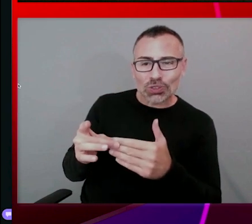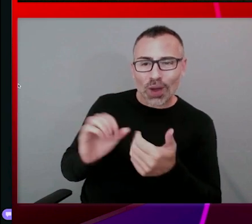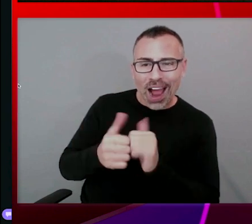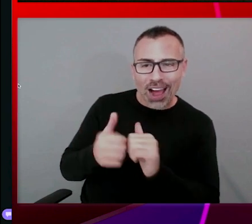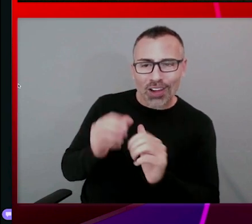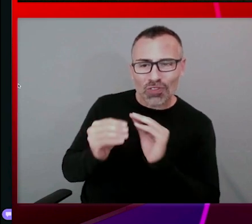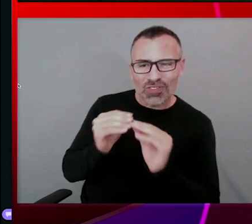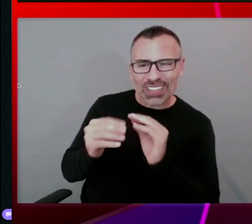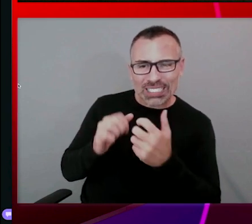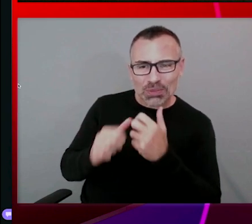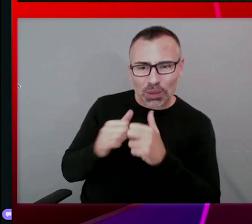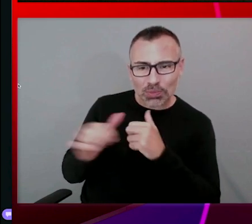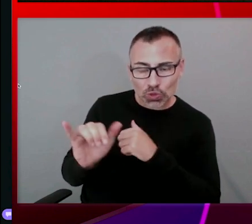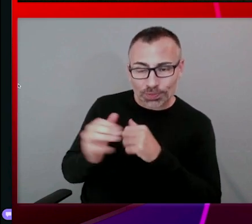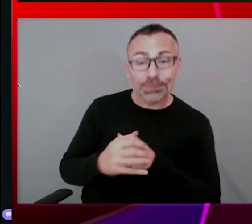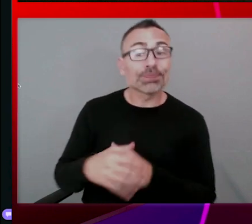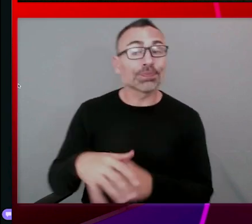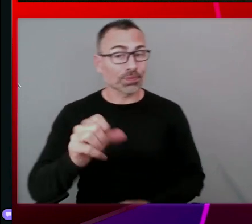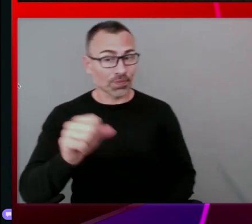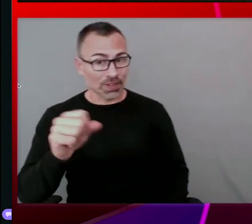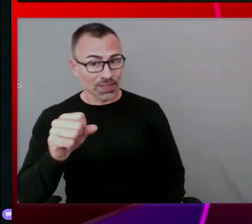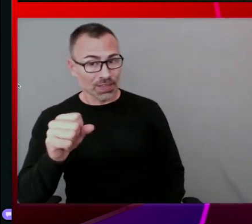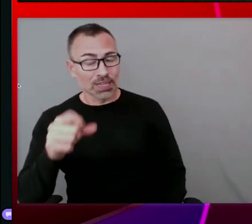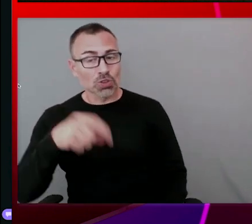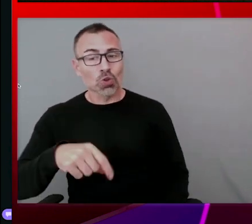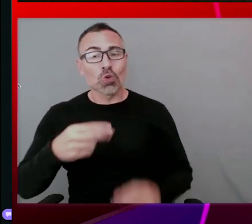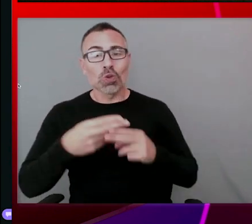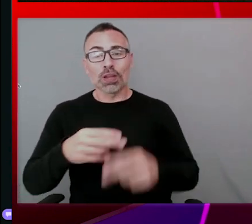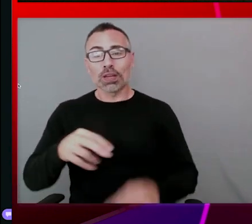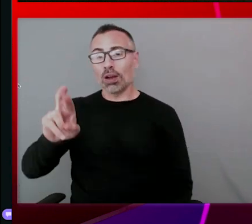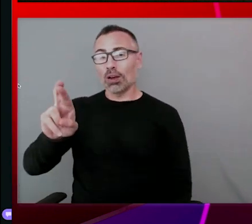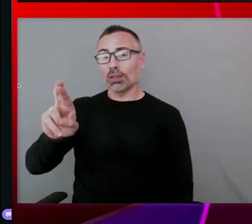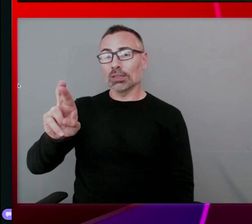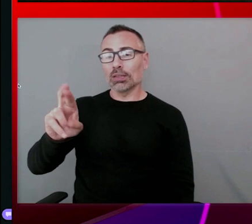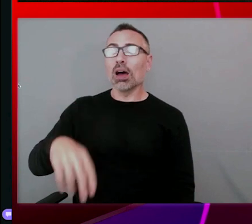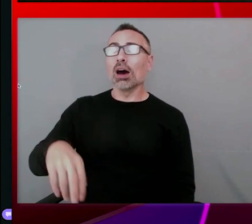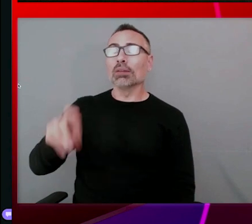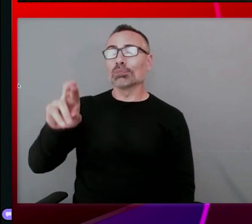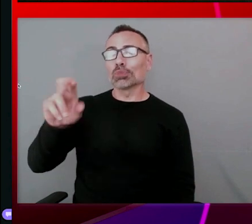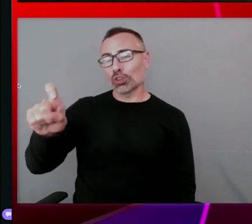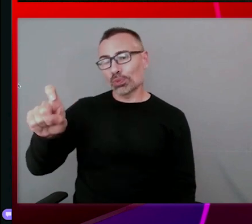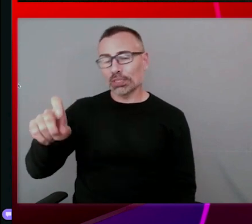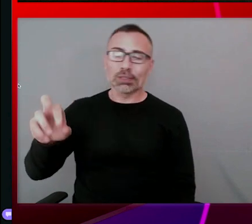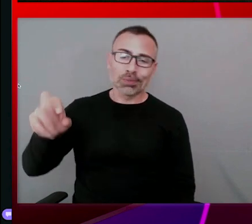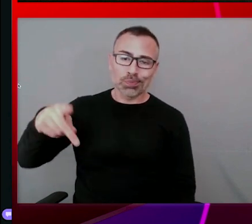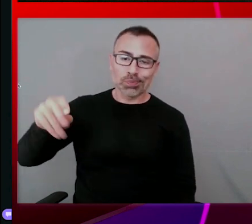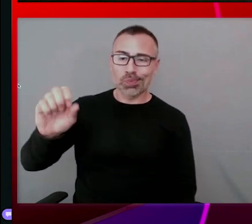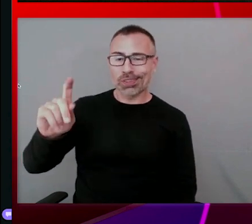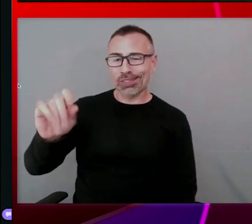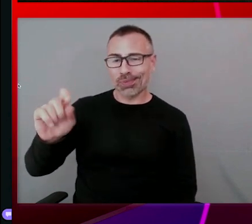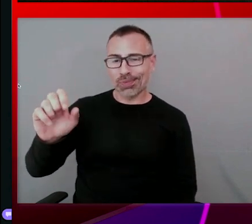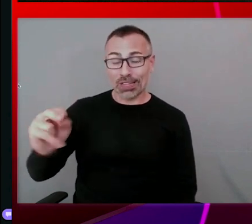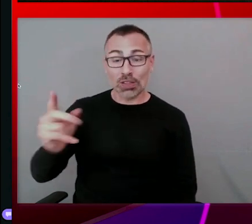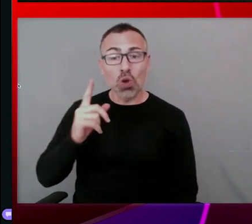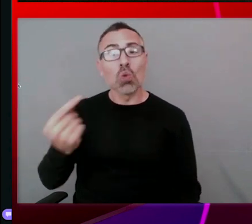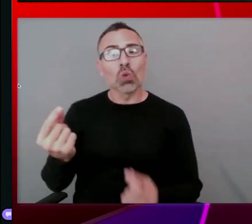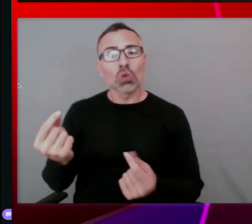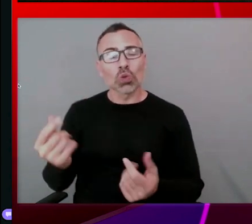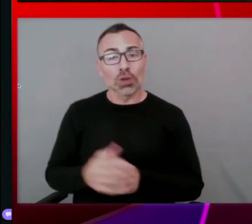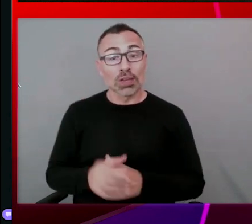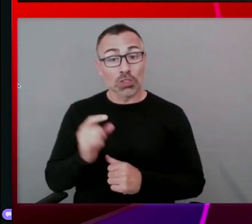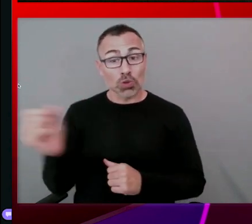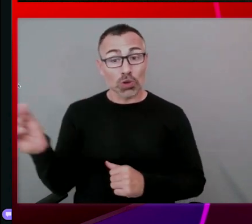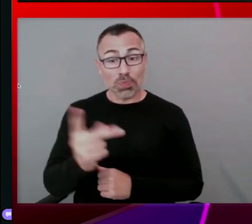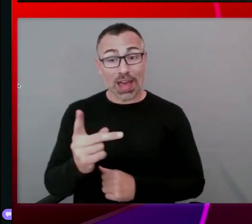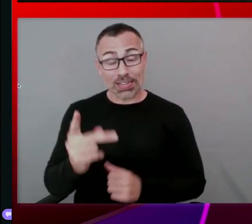problem. Yes. So we call it prescriptions, course of actions you need to take. So which is what, right? If you go back to the data flow, that's what I've done.